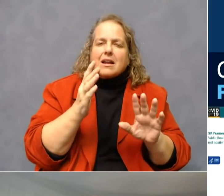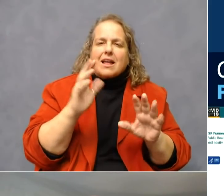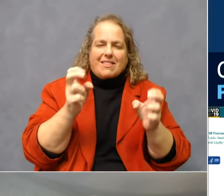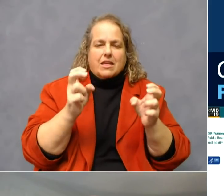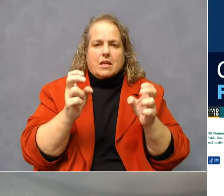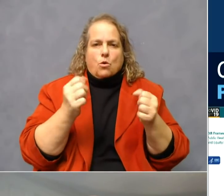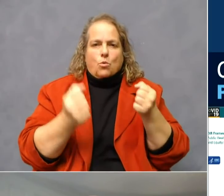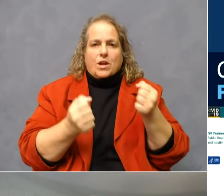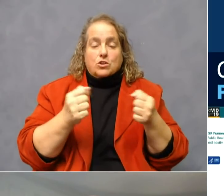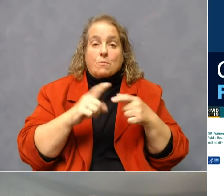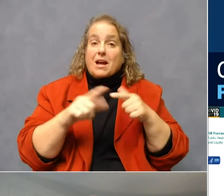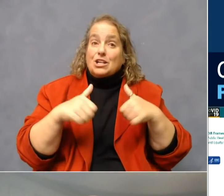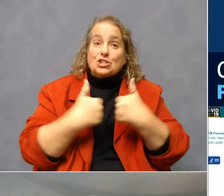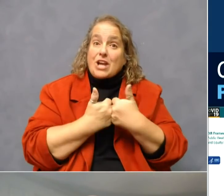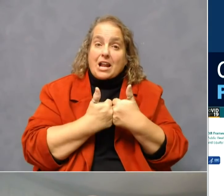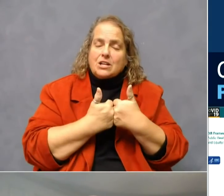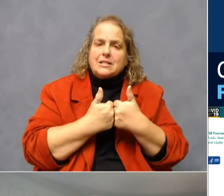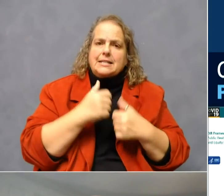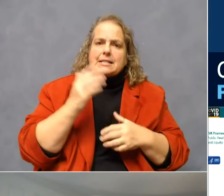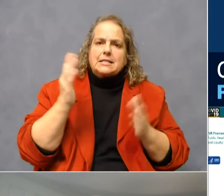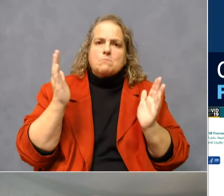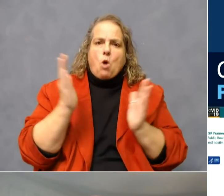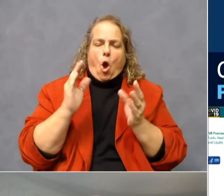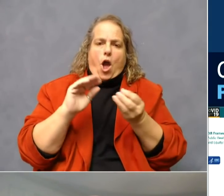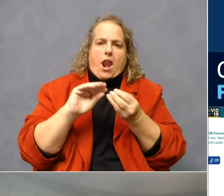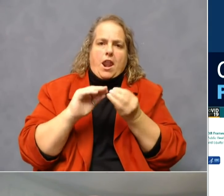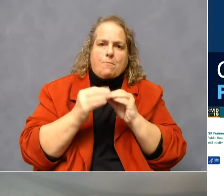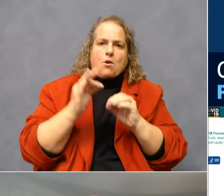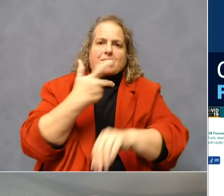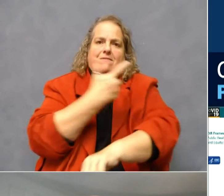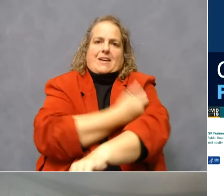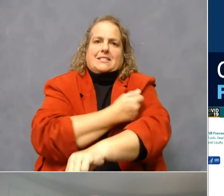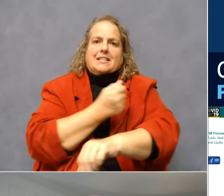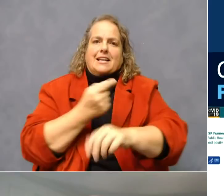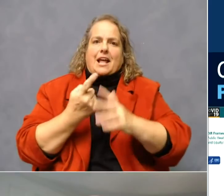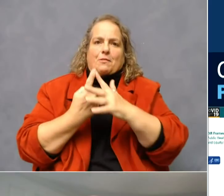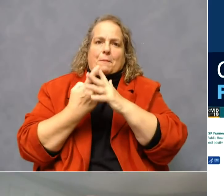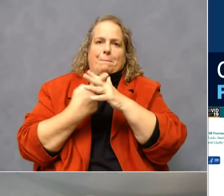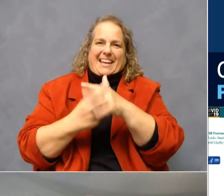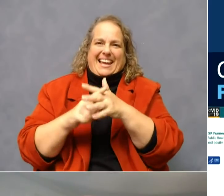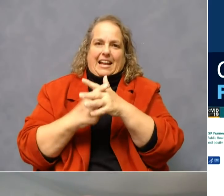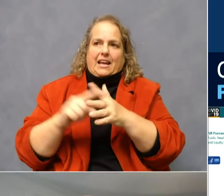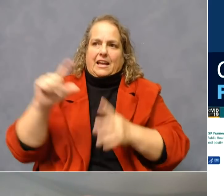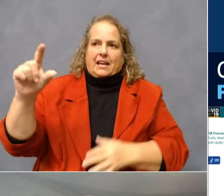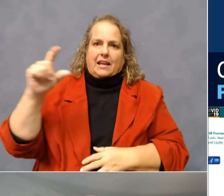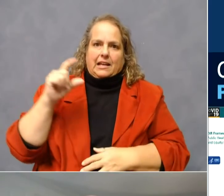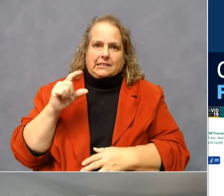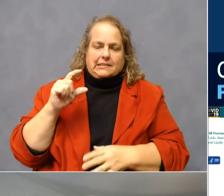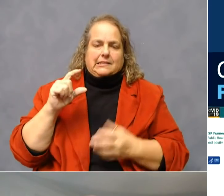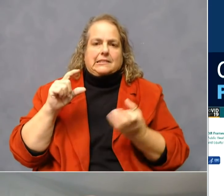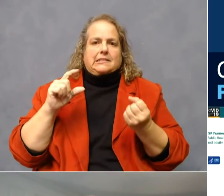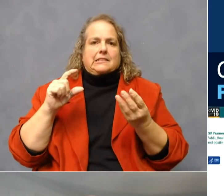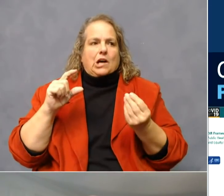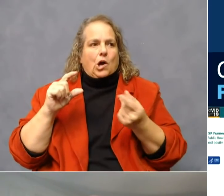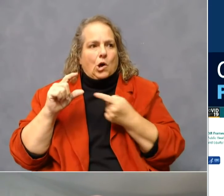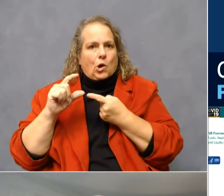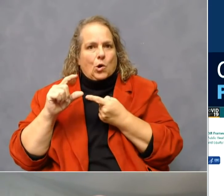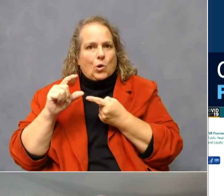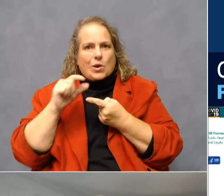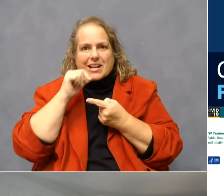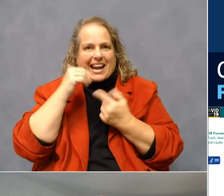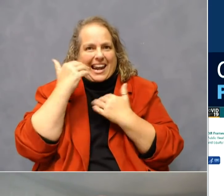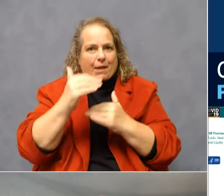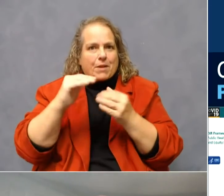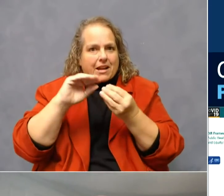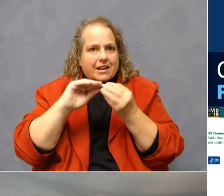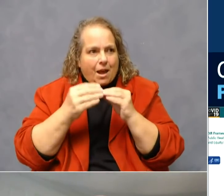small quantity in the early weeks and months. So they're going to have to recommend which populations get it when it's very scarce. And this